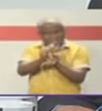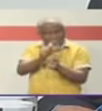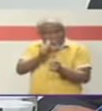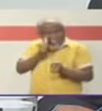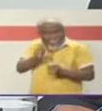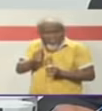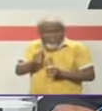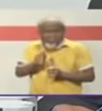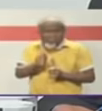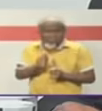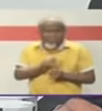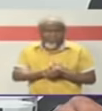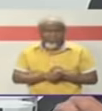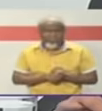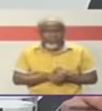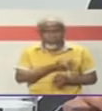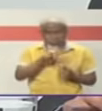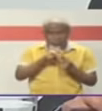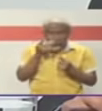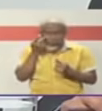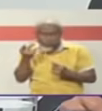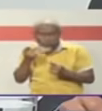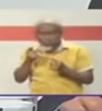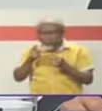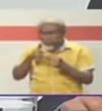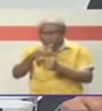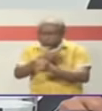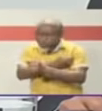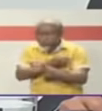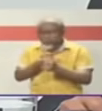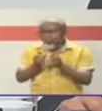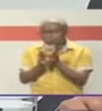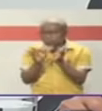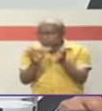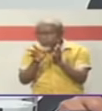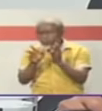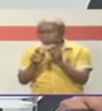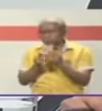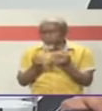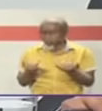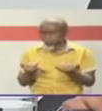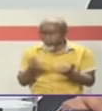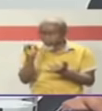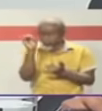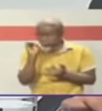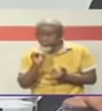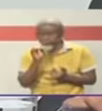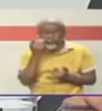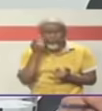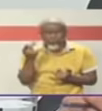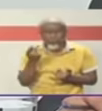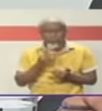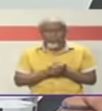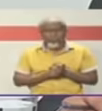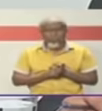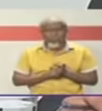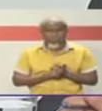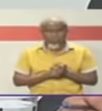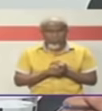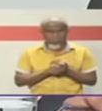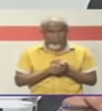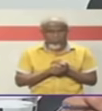When one looks at our vaccination rate now, up to figures last night,